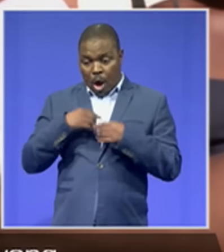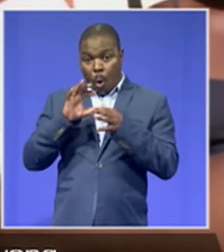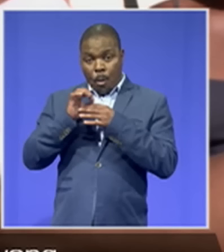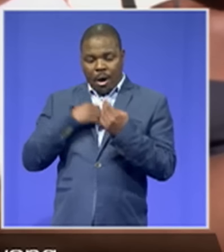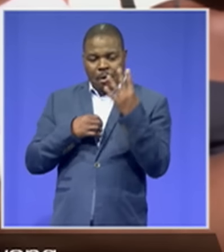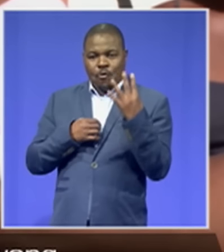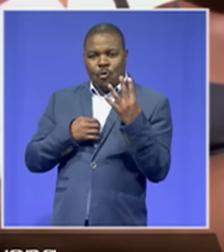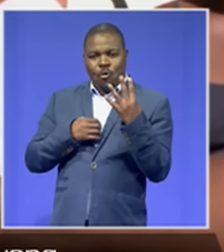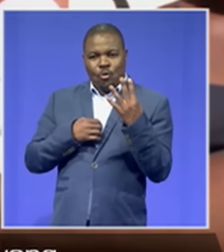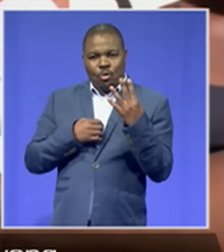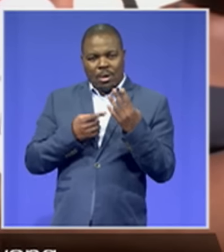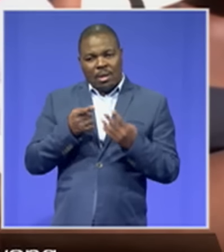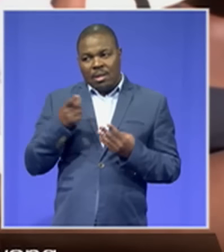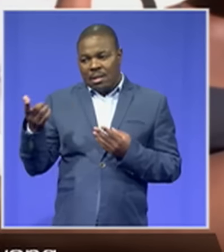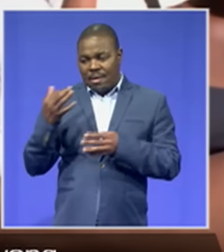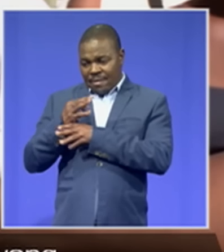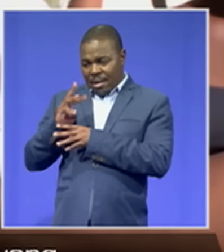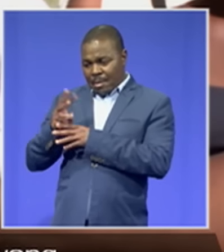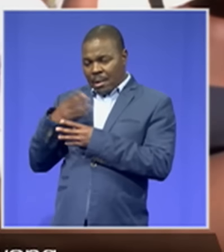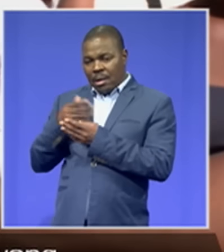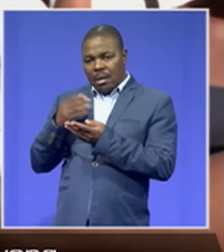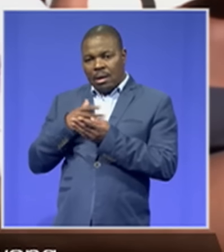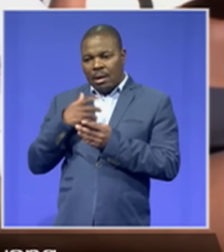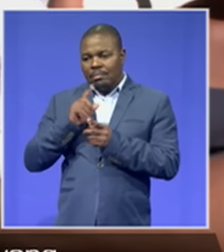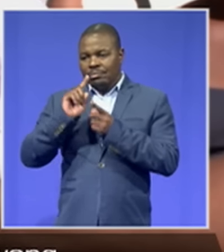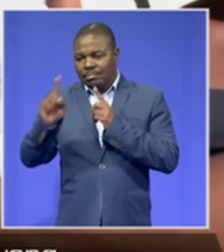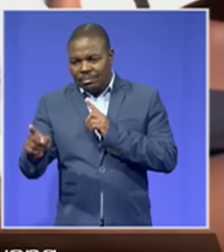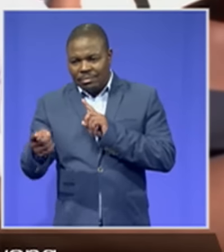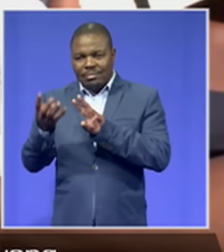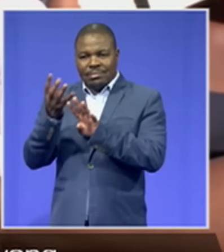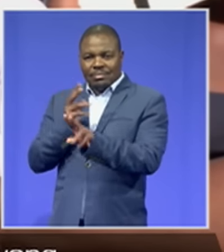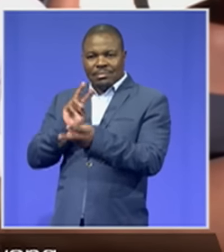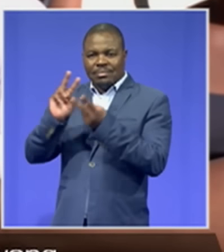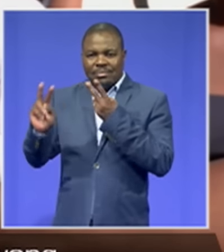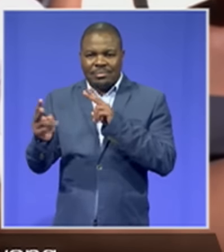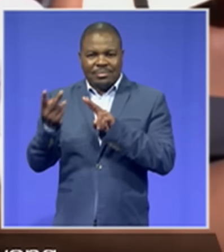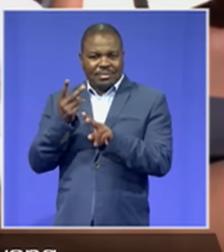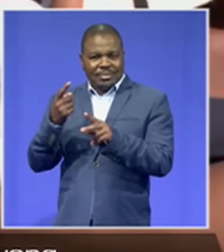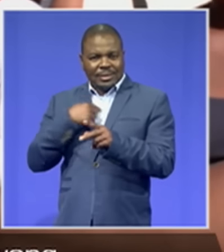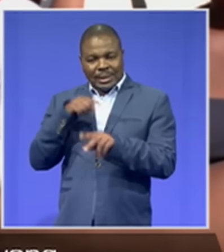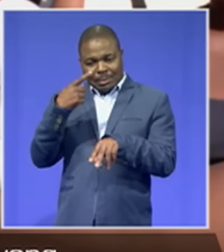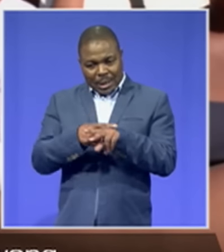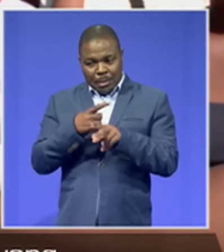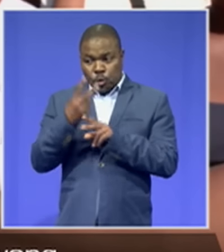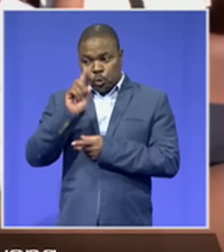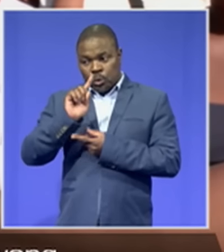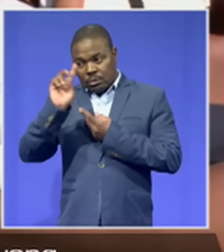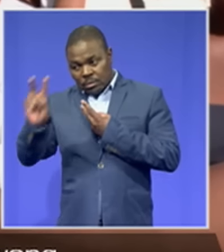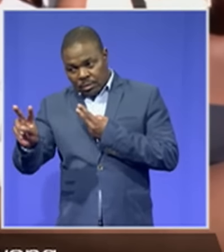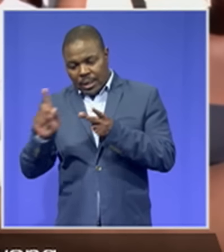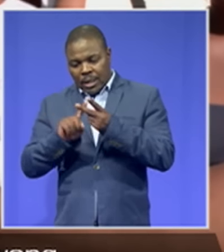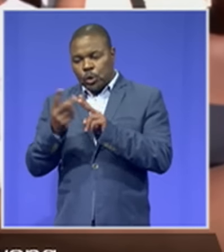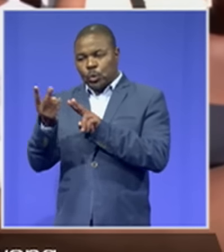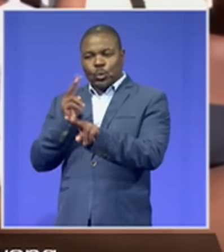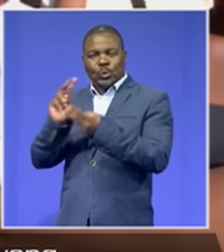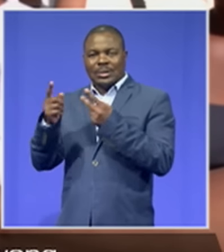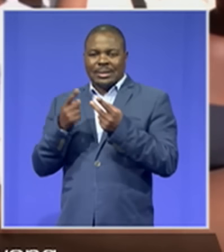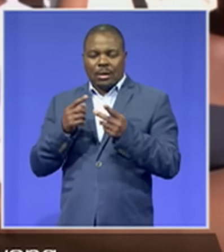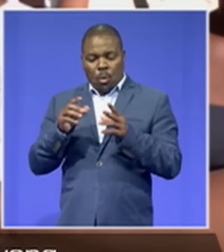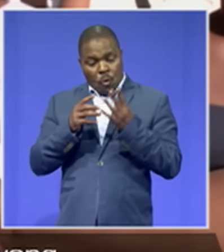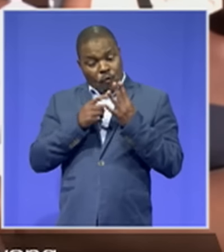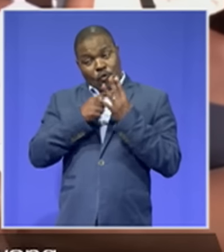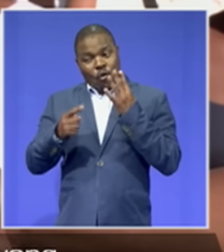re le ifo so ba ntsha tjhelete like ra tshintshana ka matsatsi gore re kgone ho ya sekolong. Sometimes ba ntshetsa 2 nne ba ntshetsa 2, so like 2